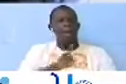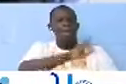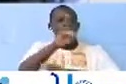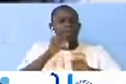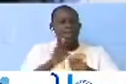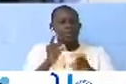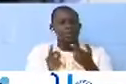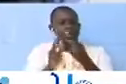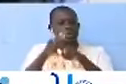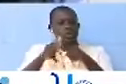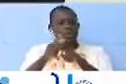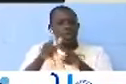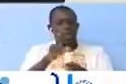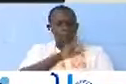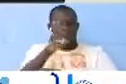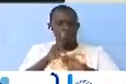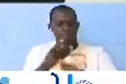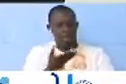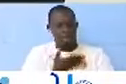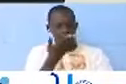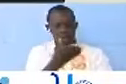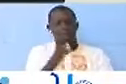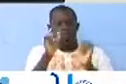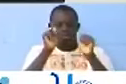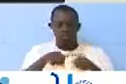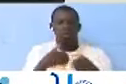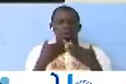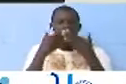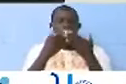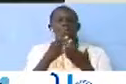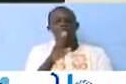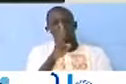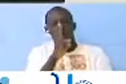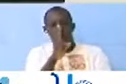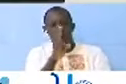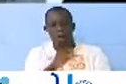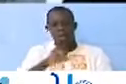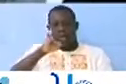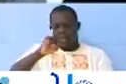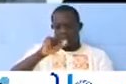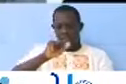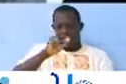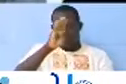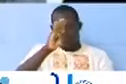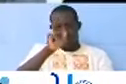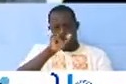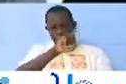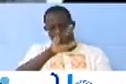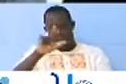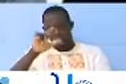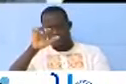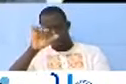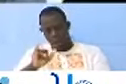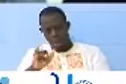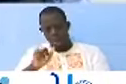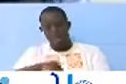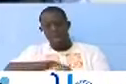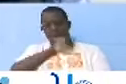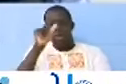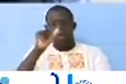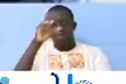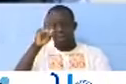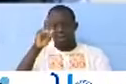Daba Marena and also Sabali was? I was in Daba Marena and Sabali Kondong, Sehu Sabali Lamba. Sehu Sabali